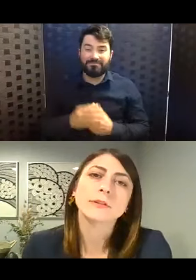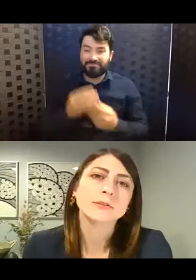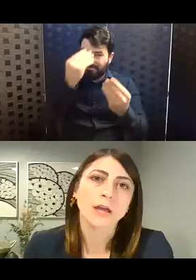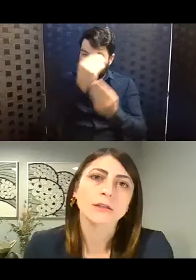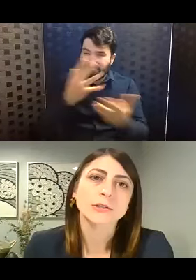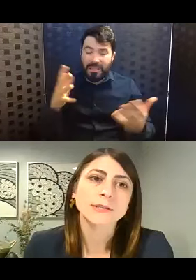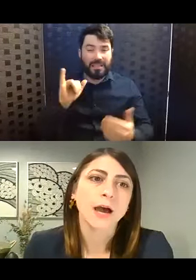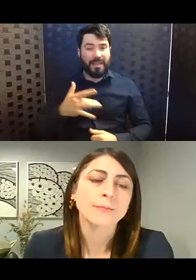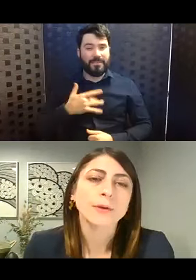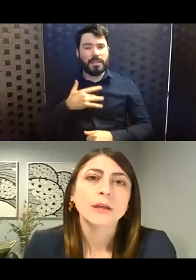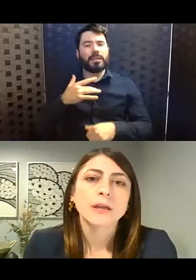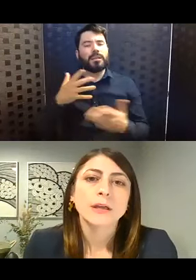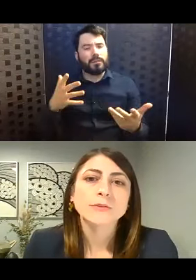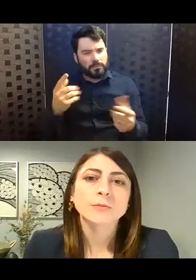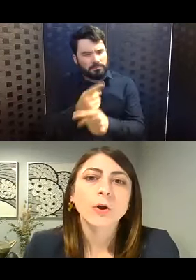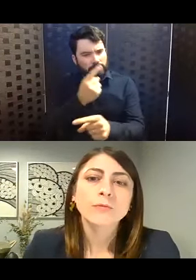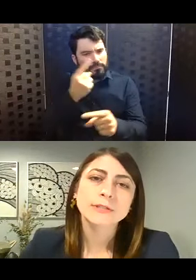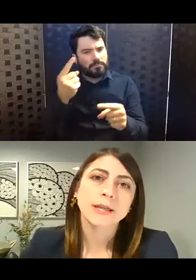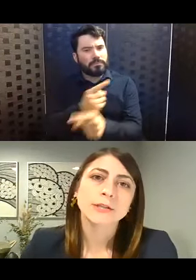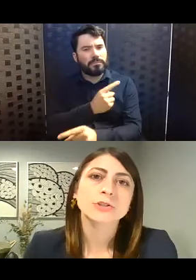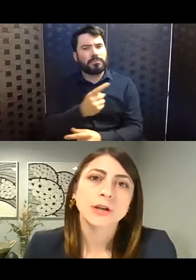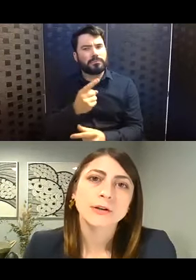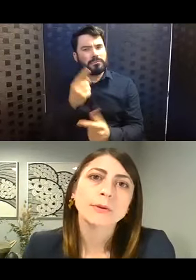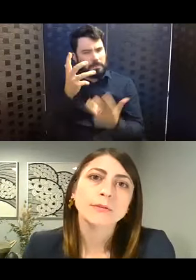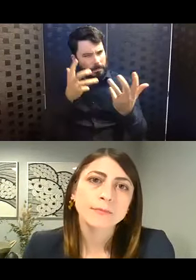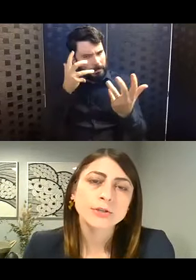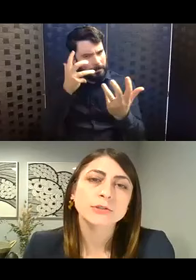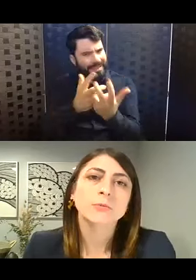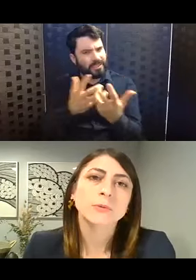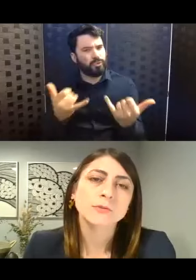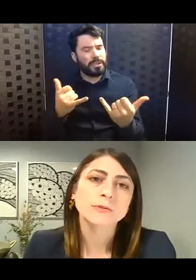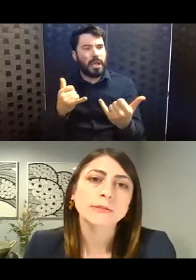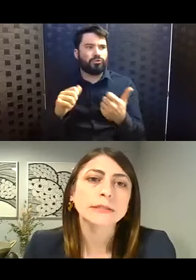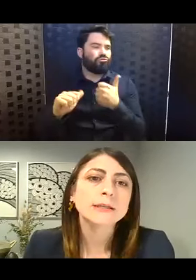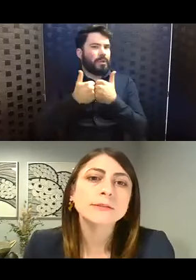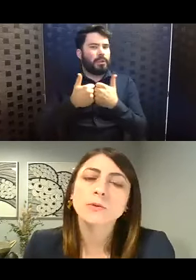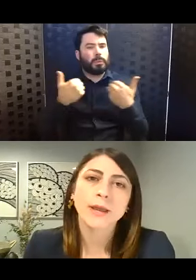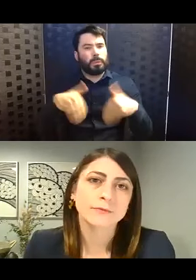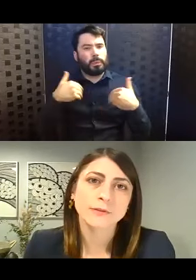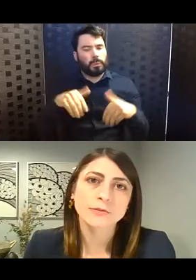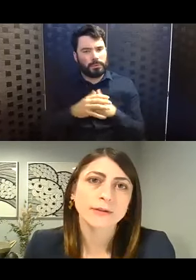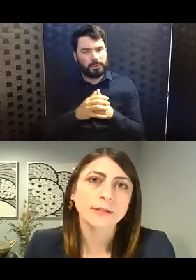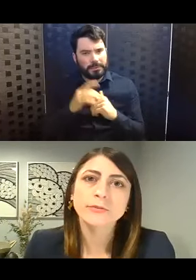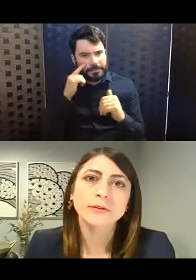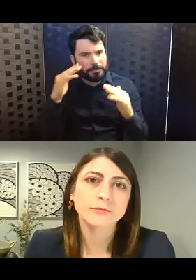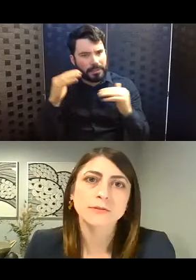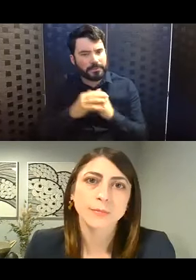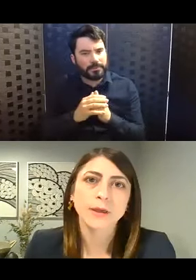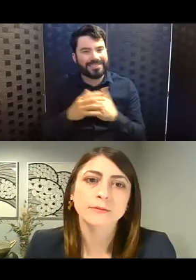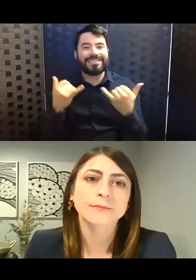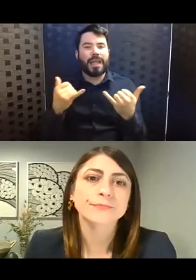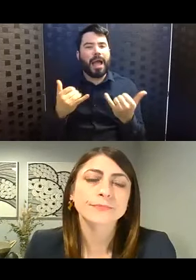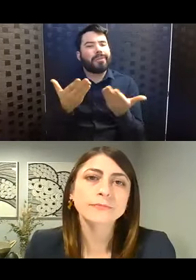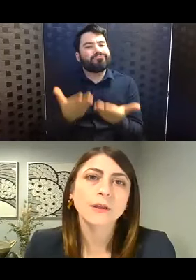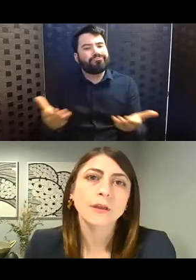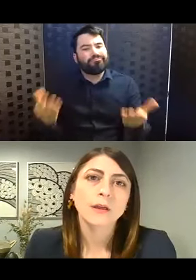expected given this challenging time. And so my hope for today is to share some information and resources to ease the weight of this stress, even if just a